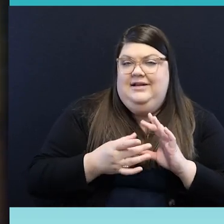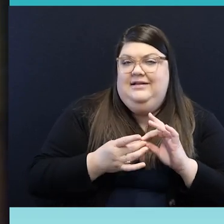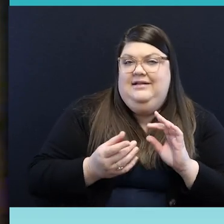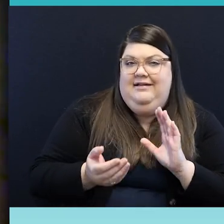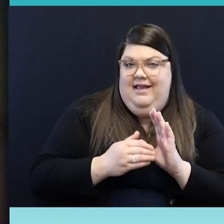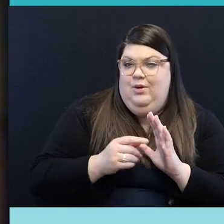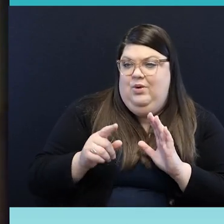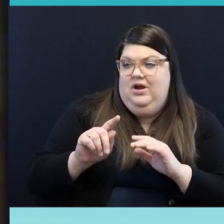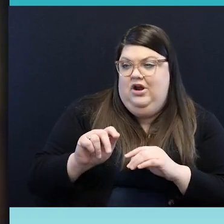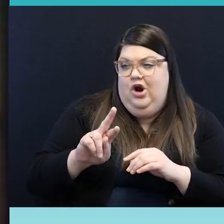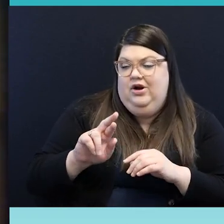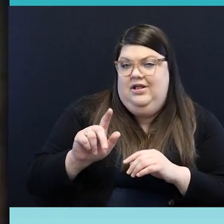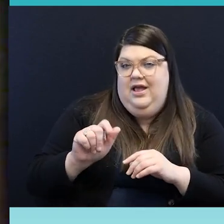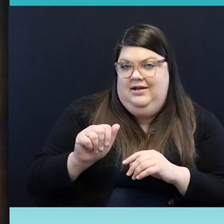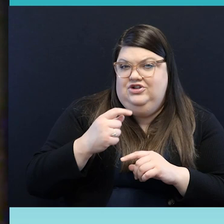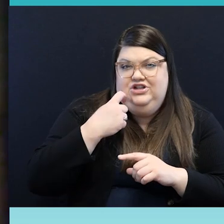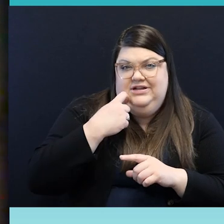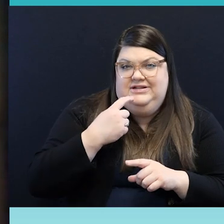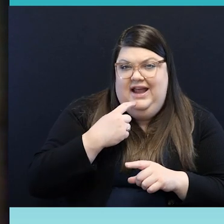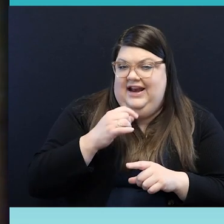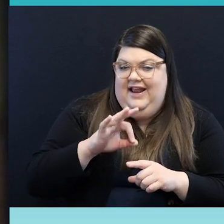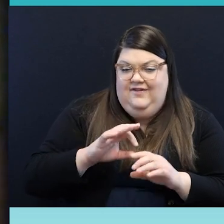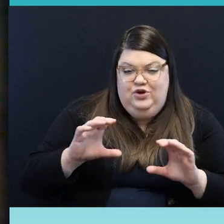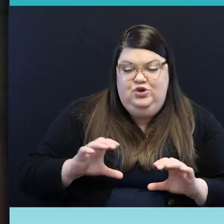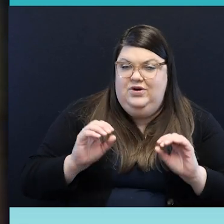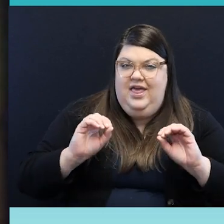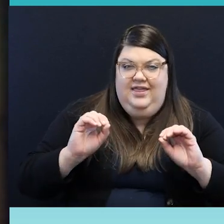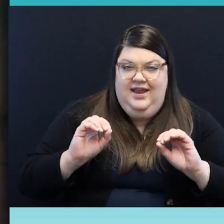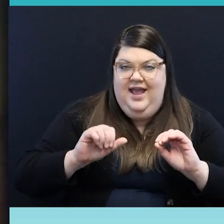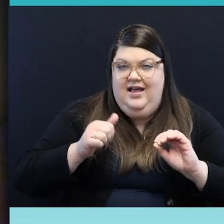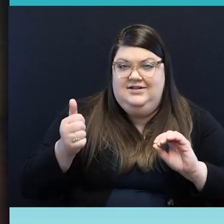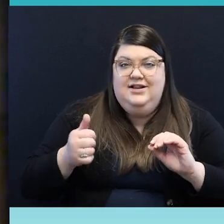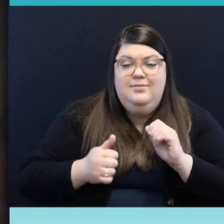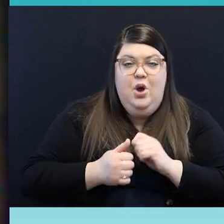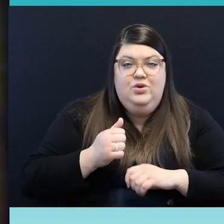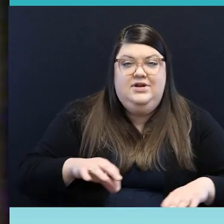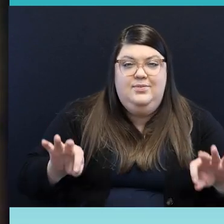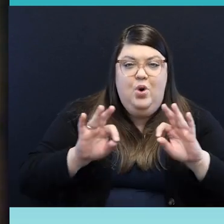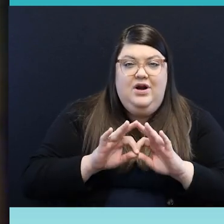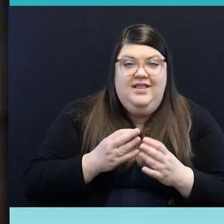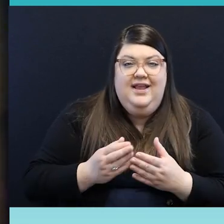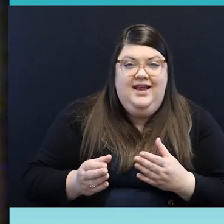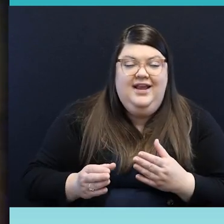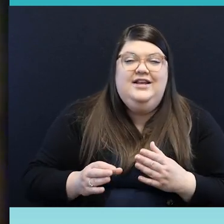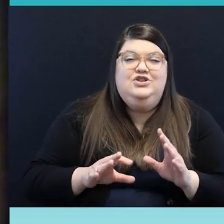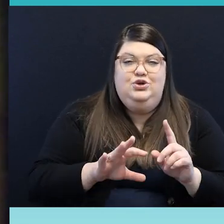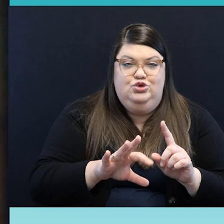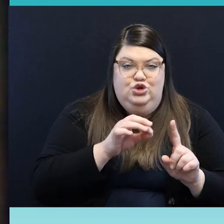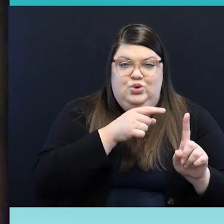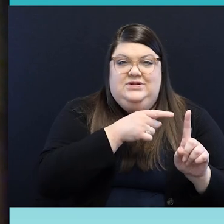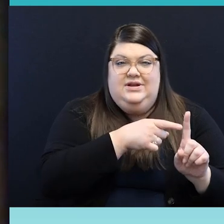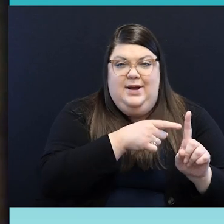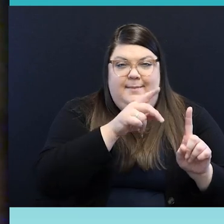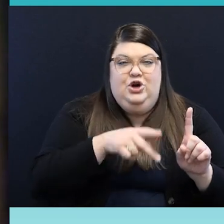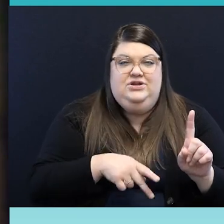just said, and that is, if you do nothing else, the most important thing you can do is choose the person who